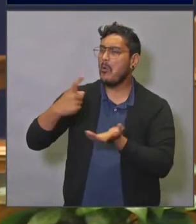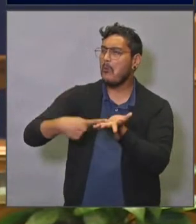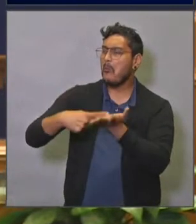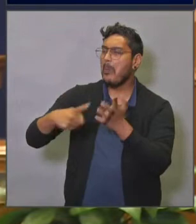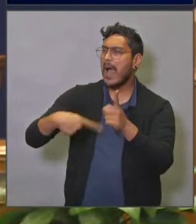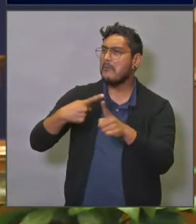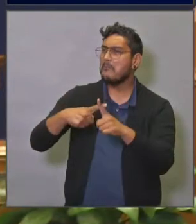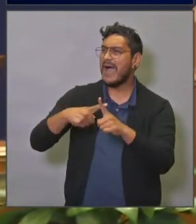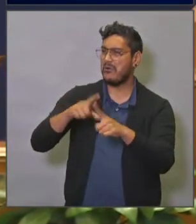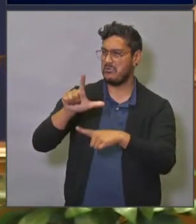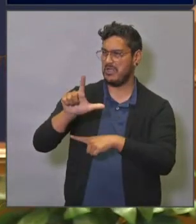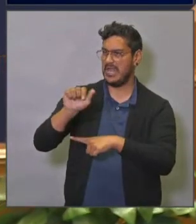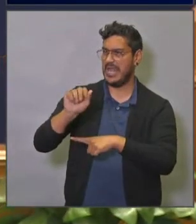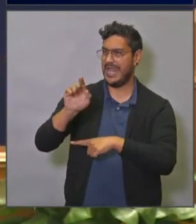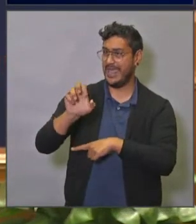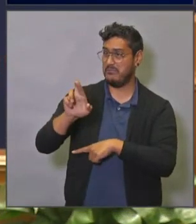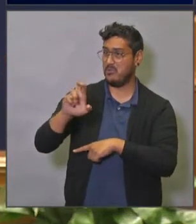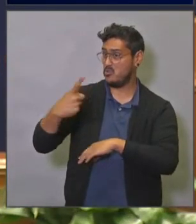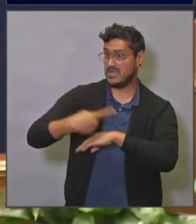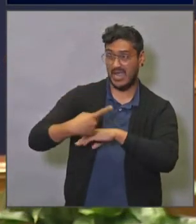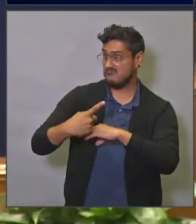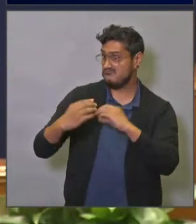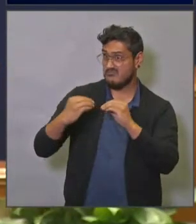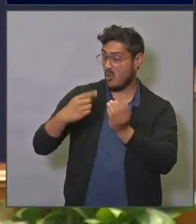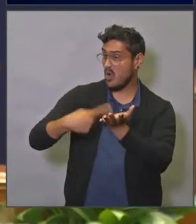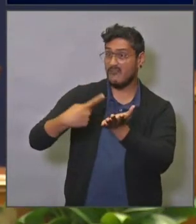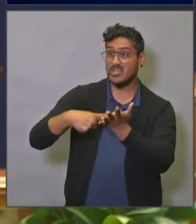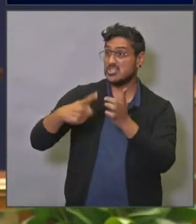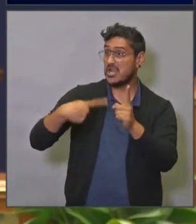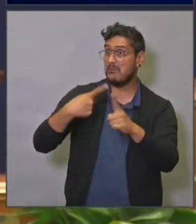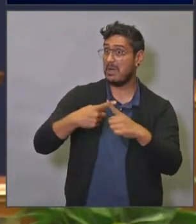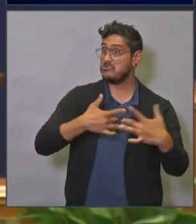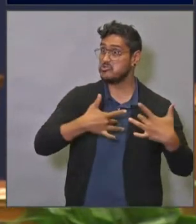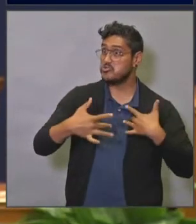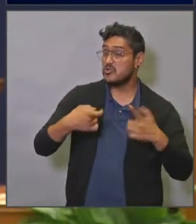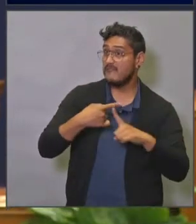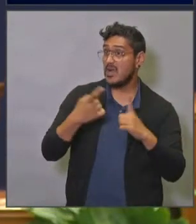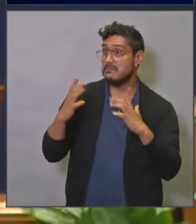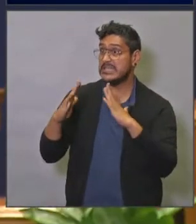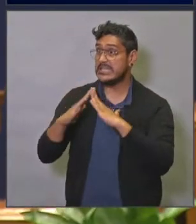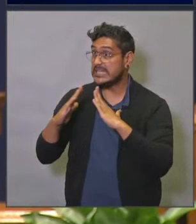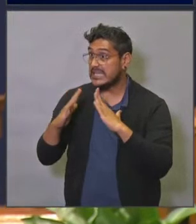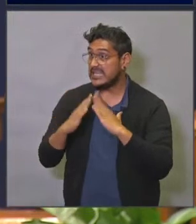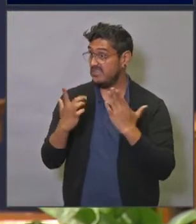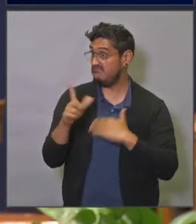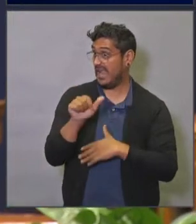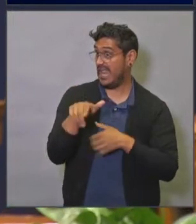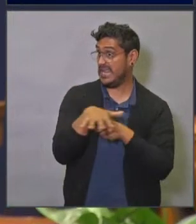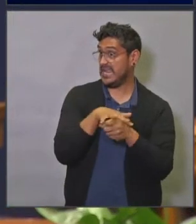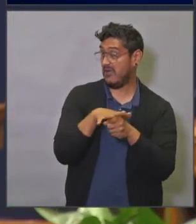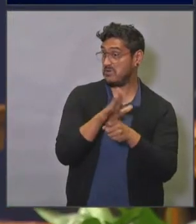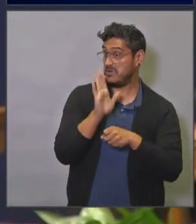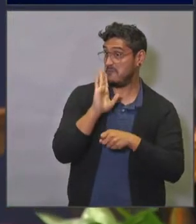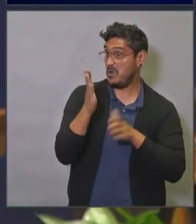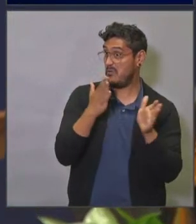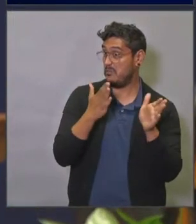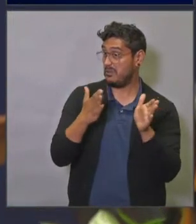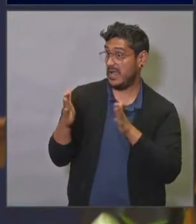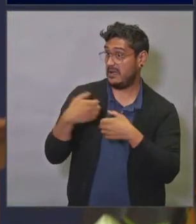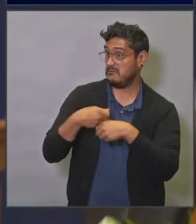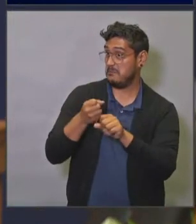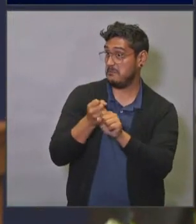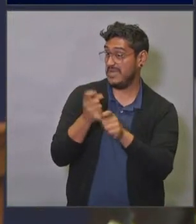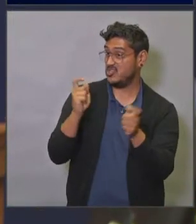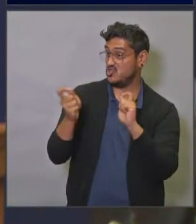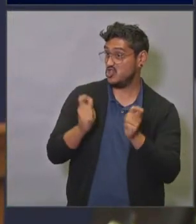further conversations that have come from that, any concerns that have been raised at the city level, and if LA County plans to make any updated changes this